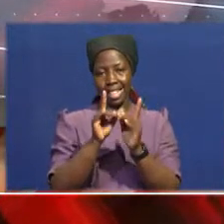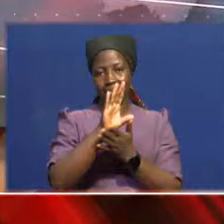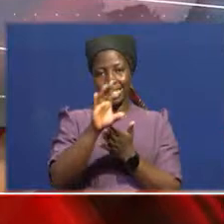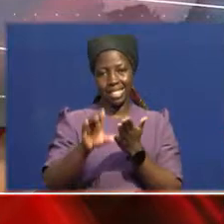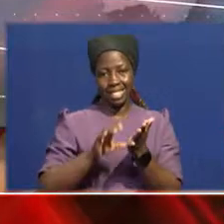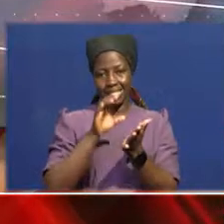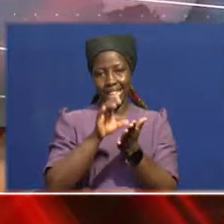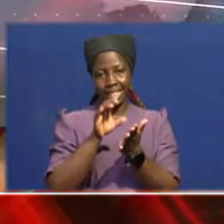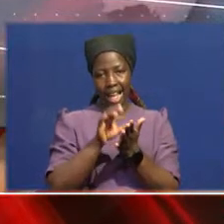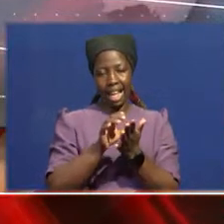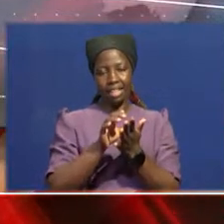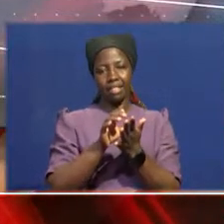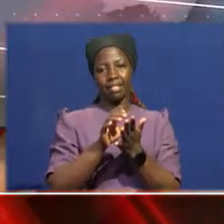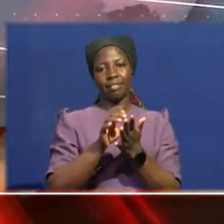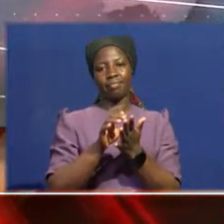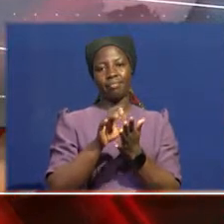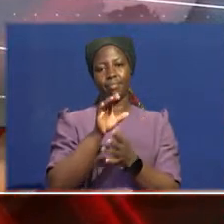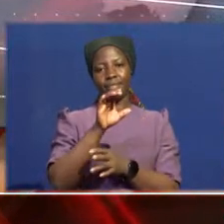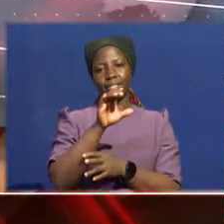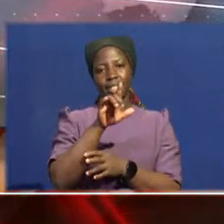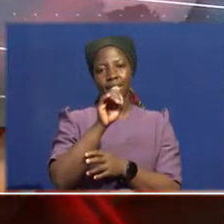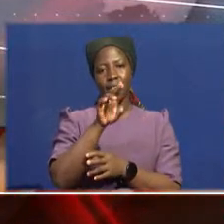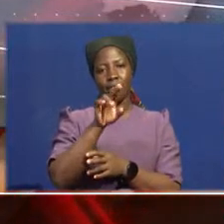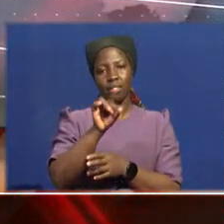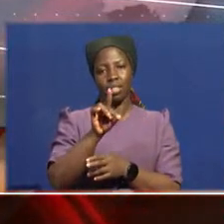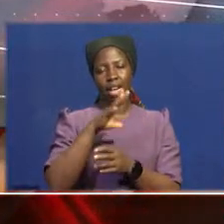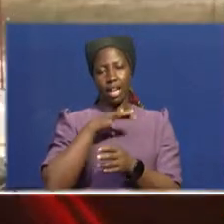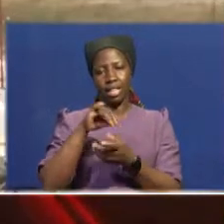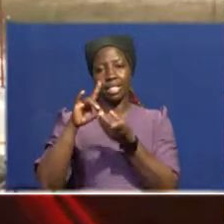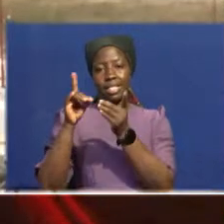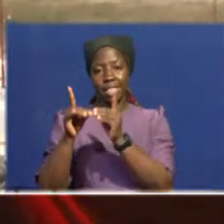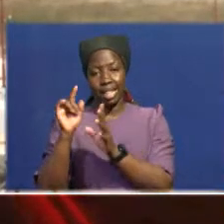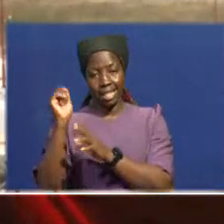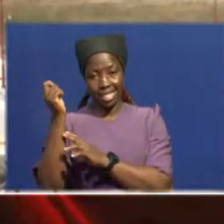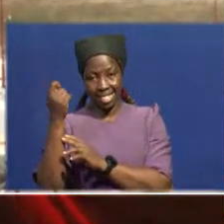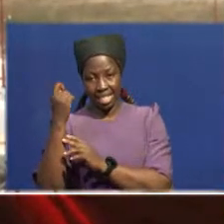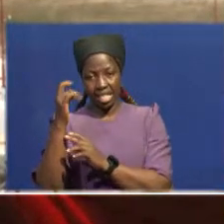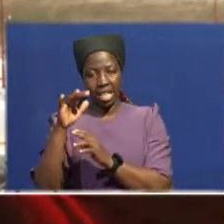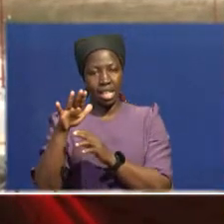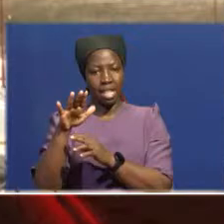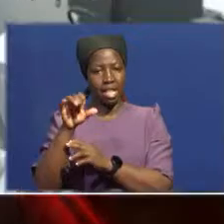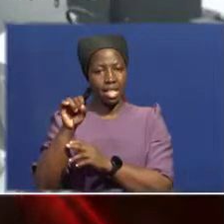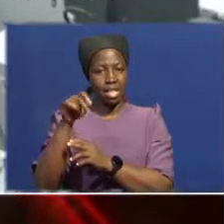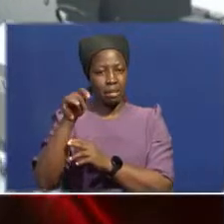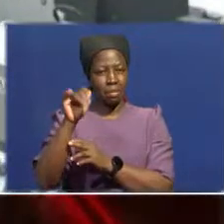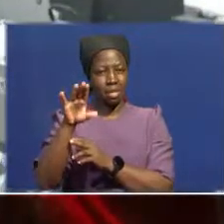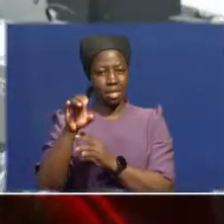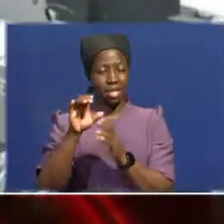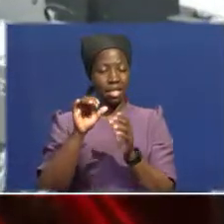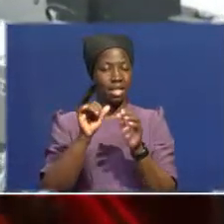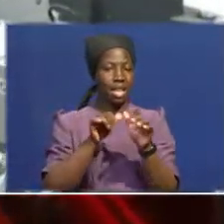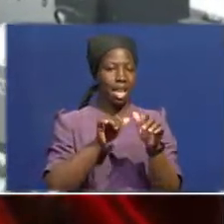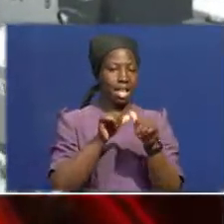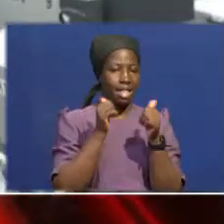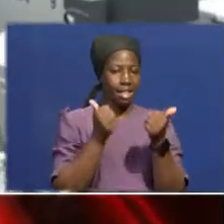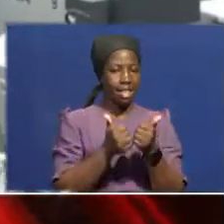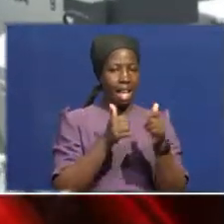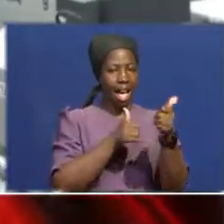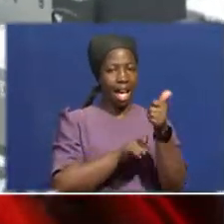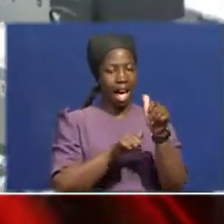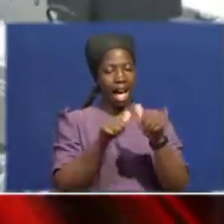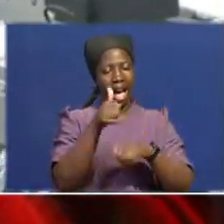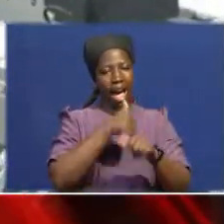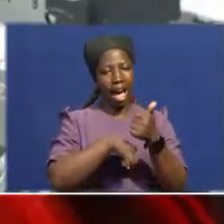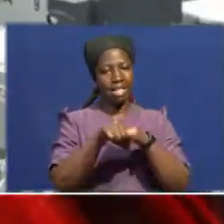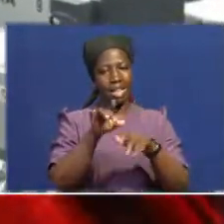cloud and data. Now, Protection Facility, Kenya Space Agency Acting Director General Brigadier Hilary